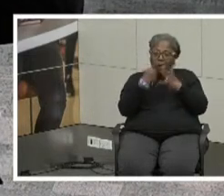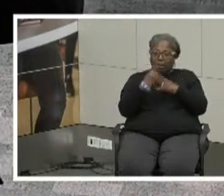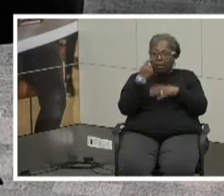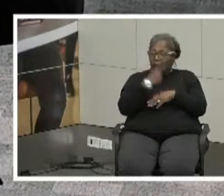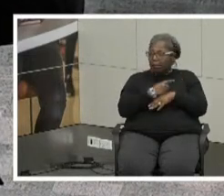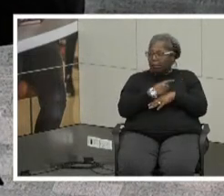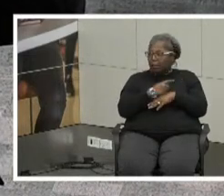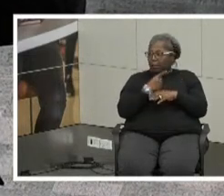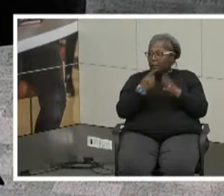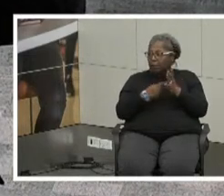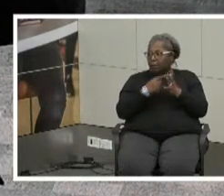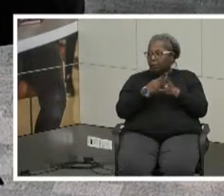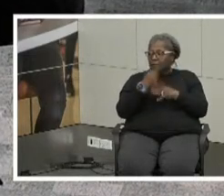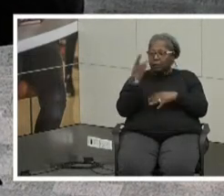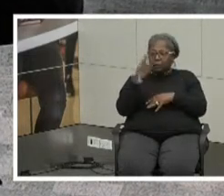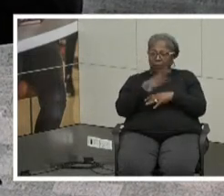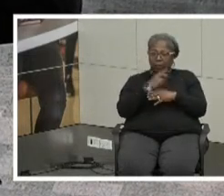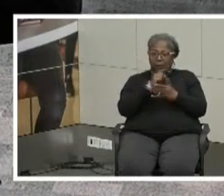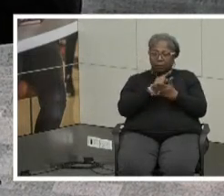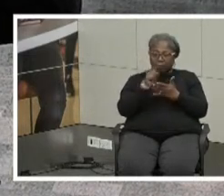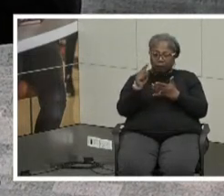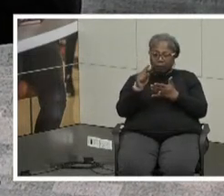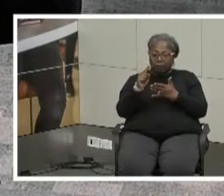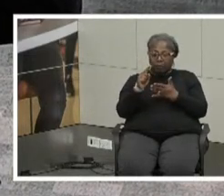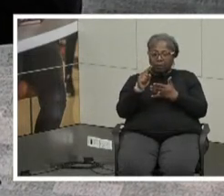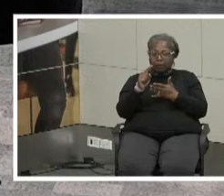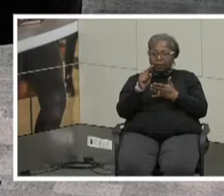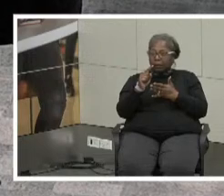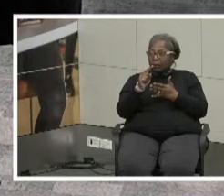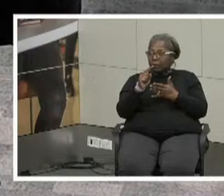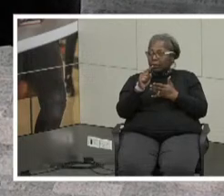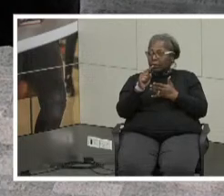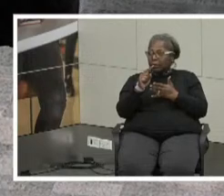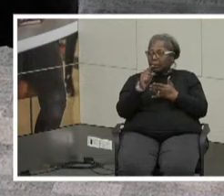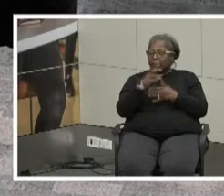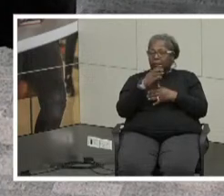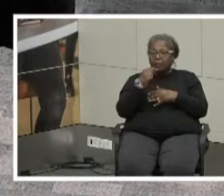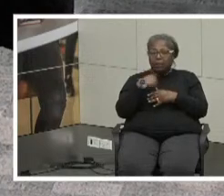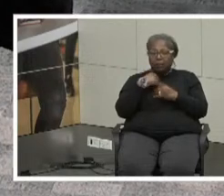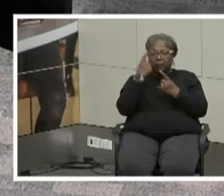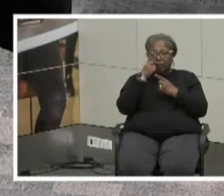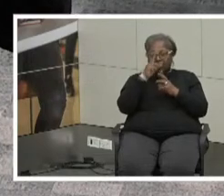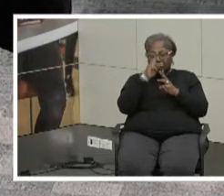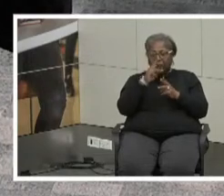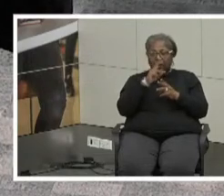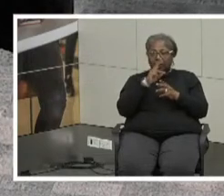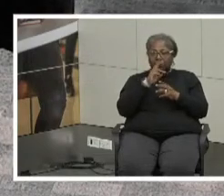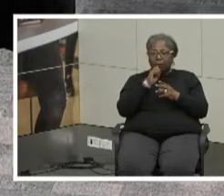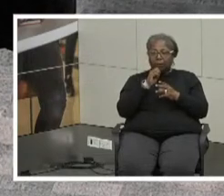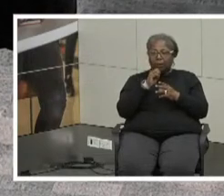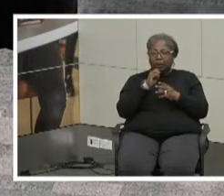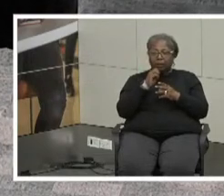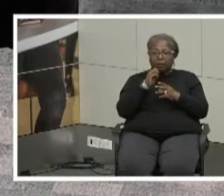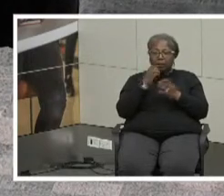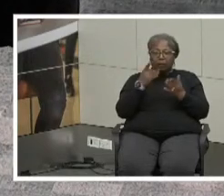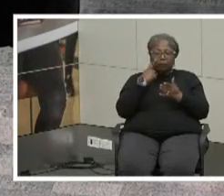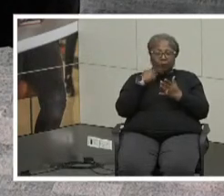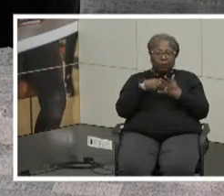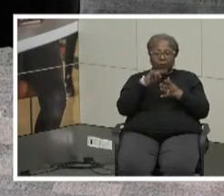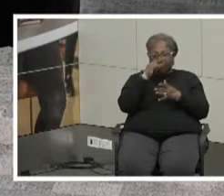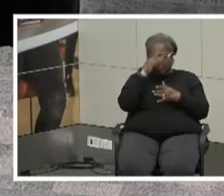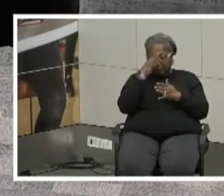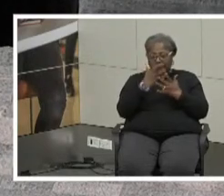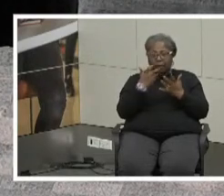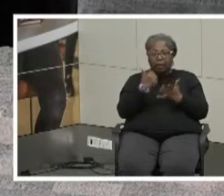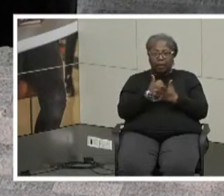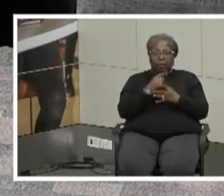day sometimes six days a week um and I consider an honor and a privilege to be able to do this for these kids because I know how much